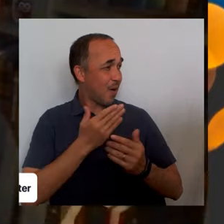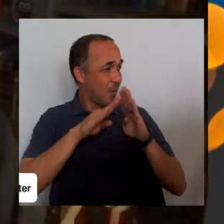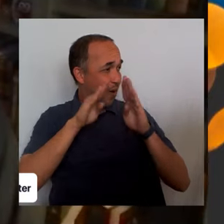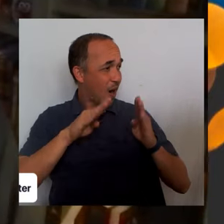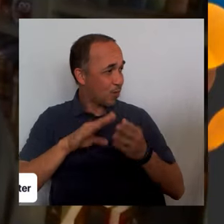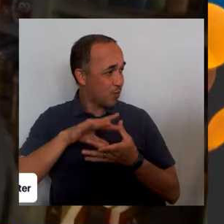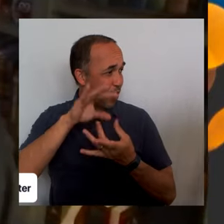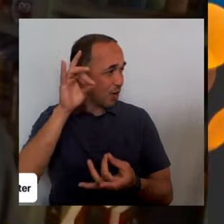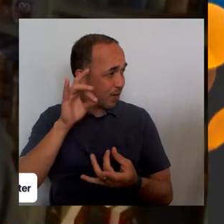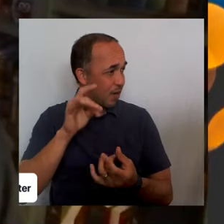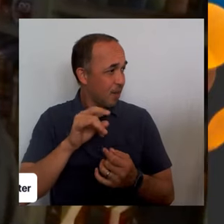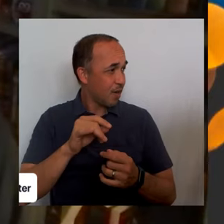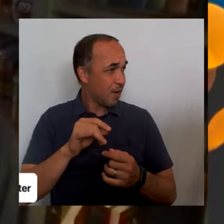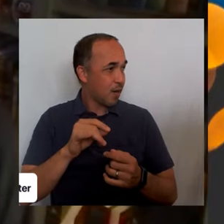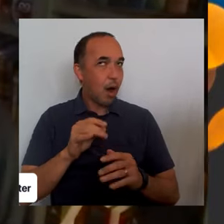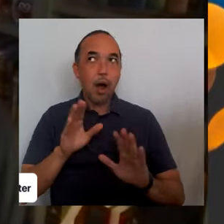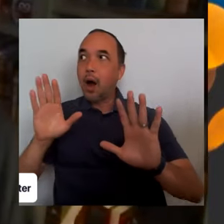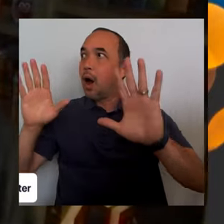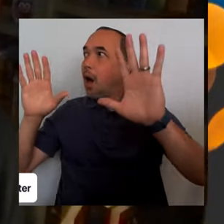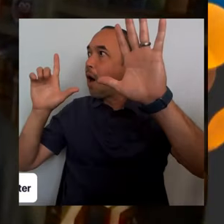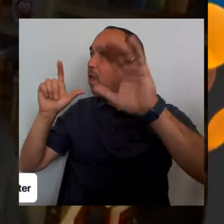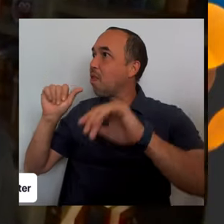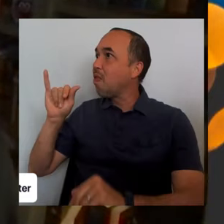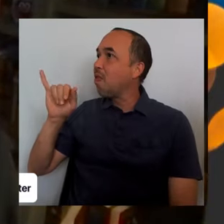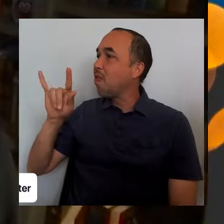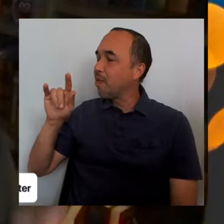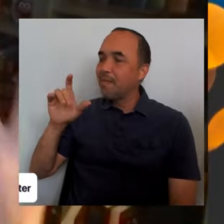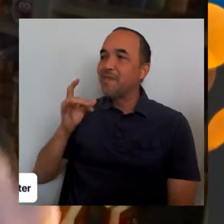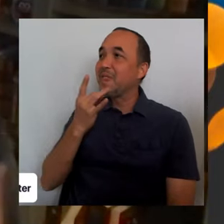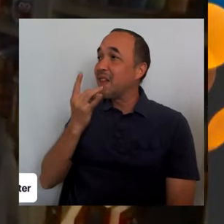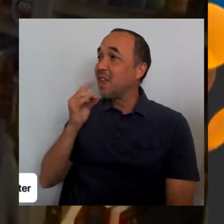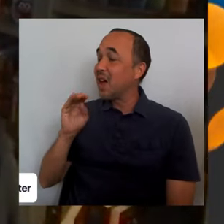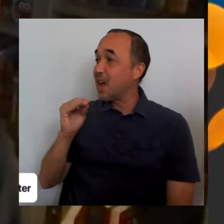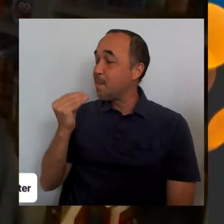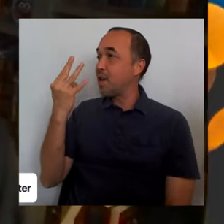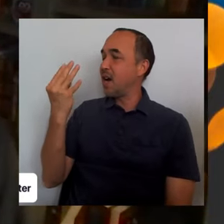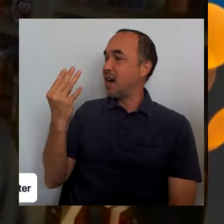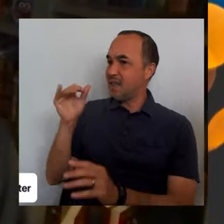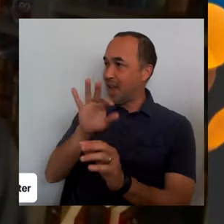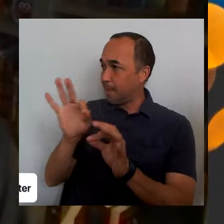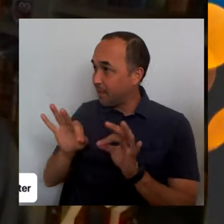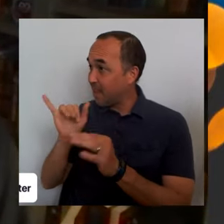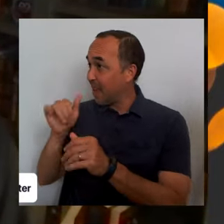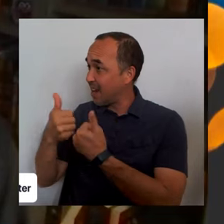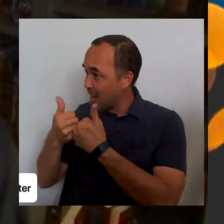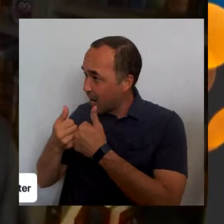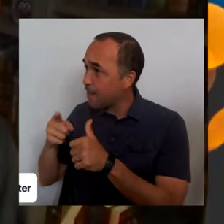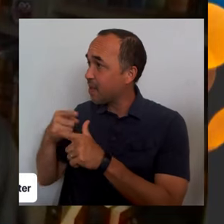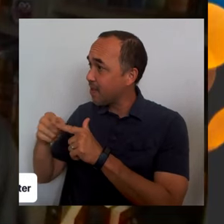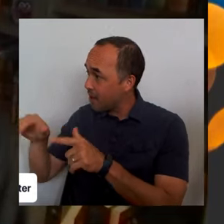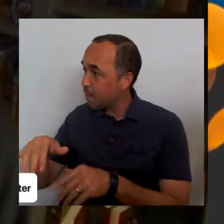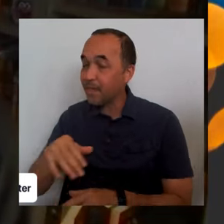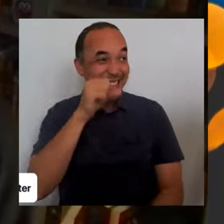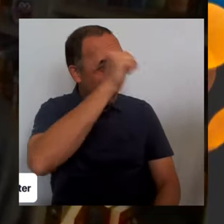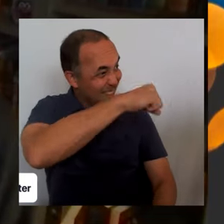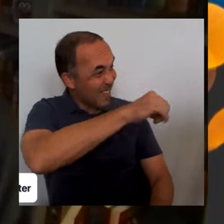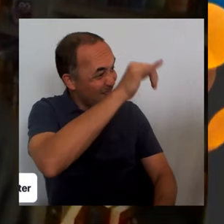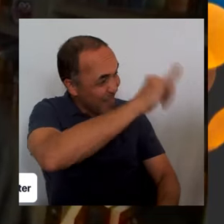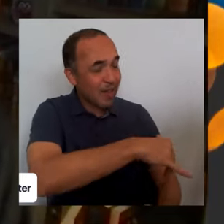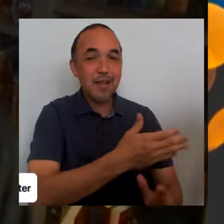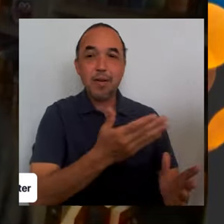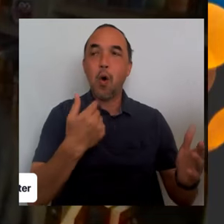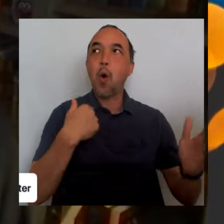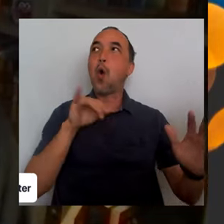"Yeah." She's like, "I think." And so I realized later in life that that was probably my first, experience. But then I